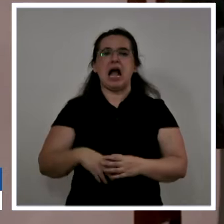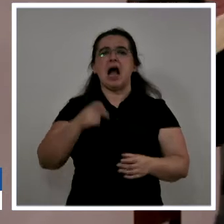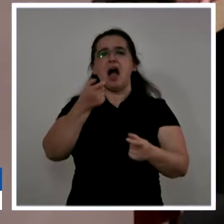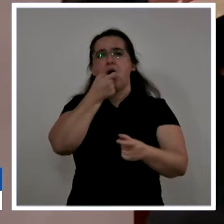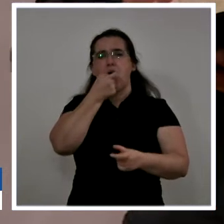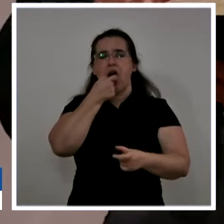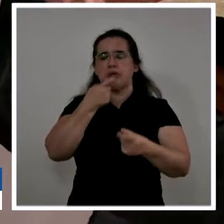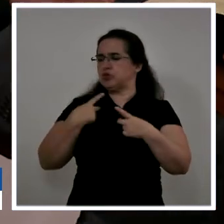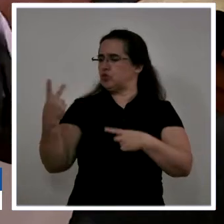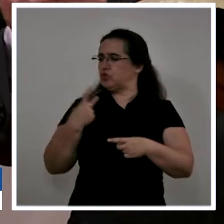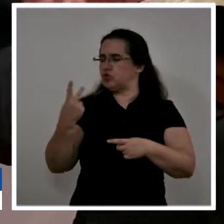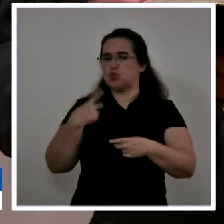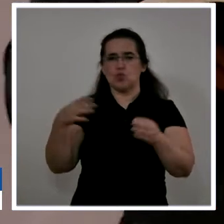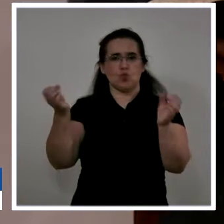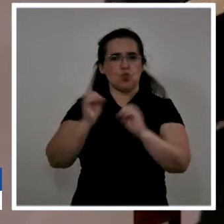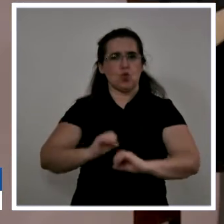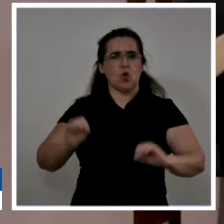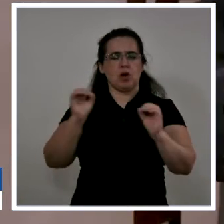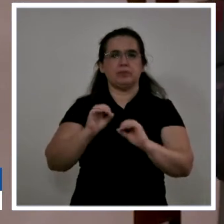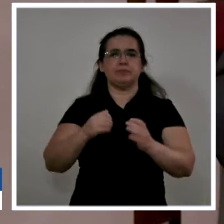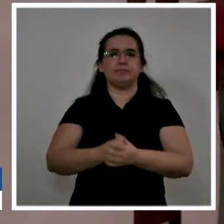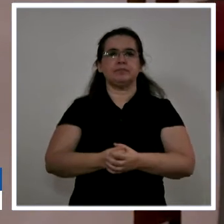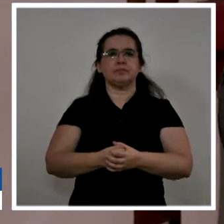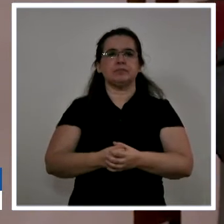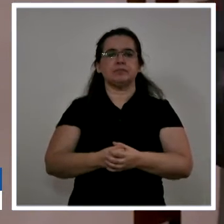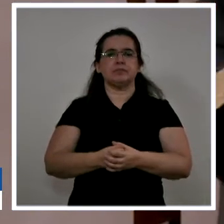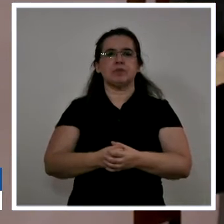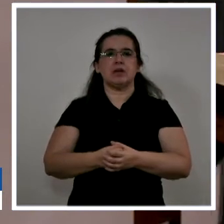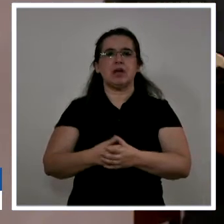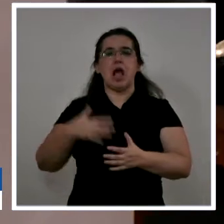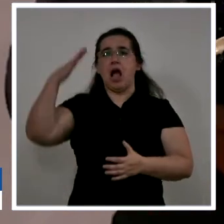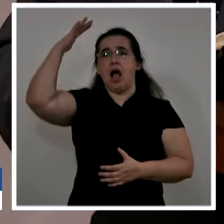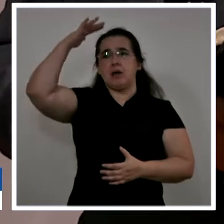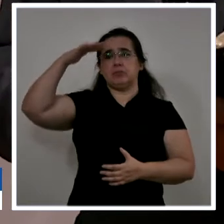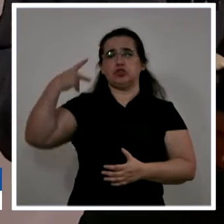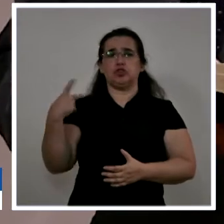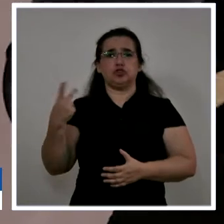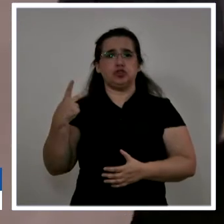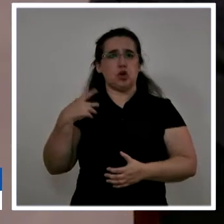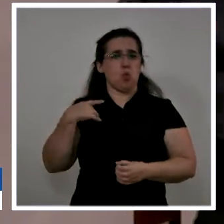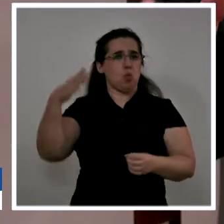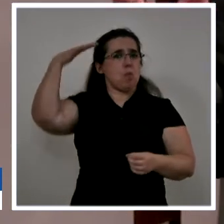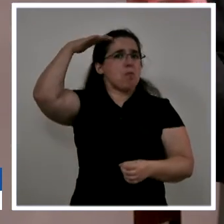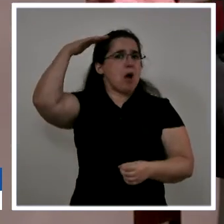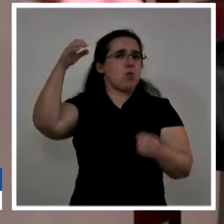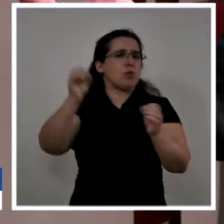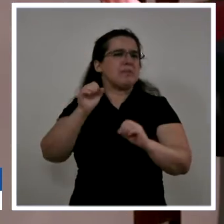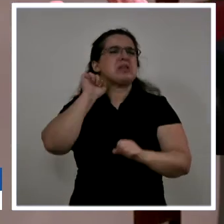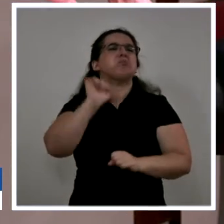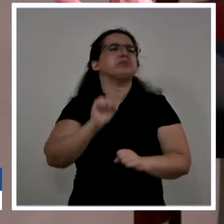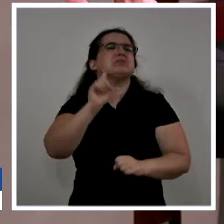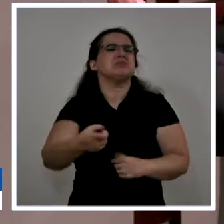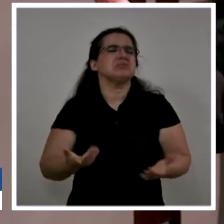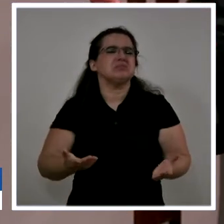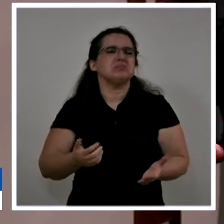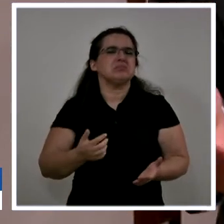entre nós. Who may lay his hand on us both. Que ponha a mão sobre nós ambos. Now what does that mean to you? O que é que isso significa para